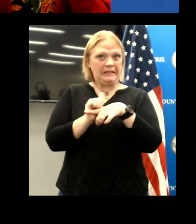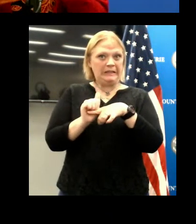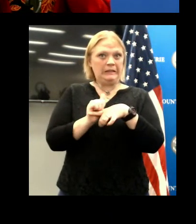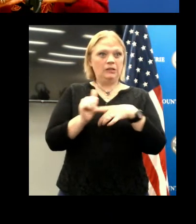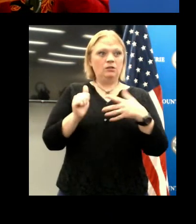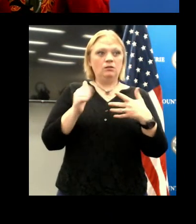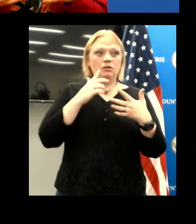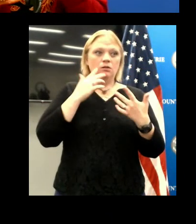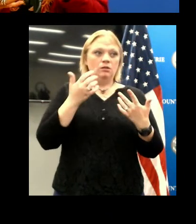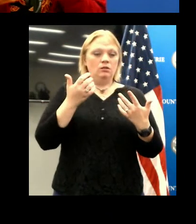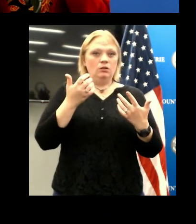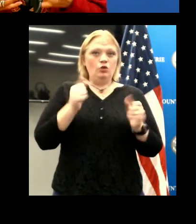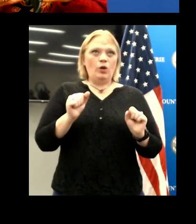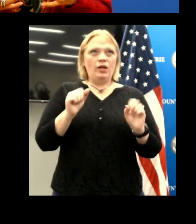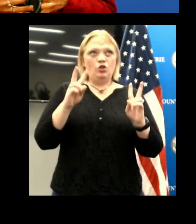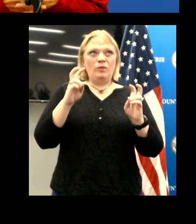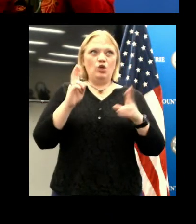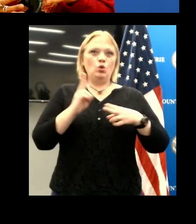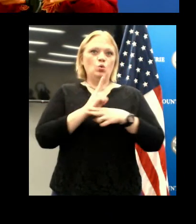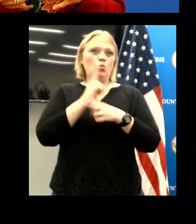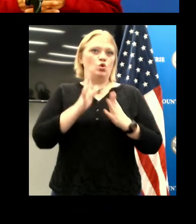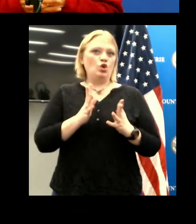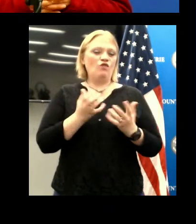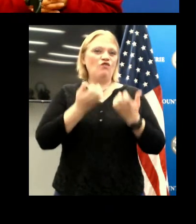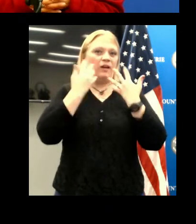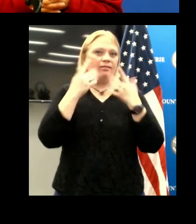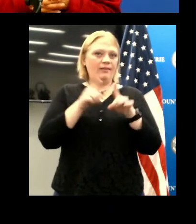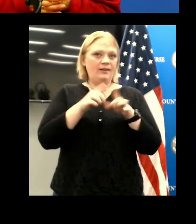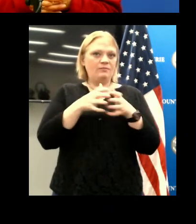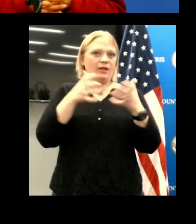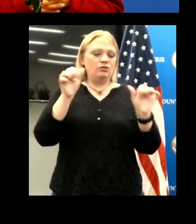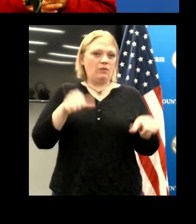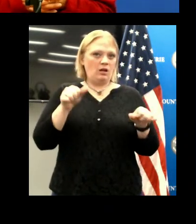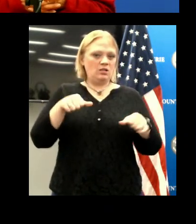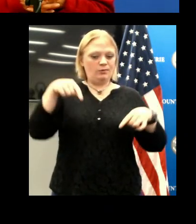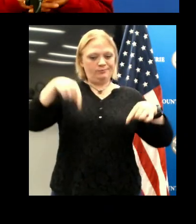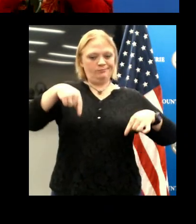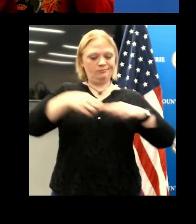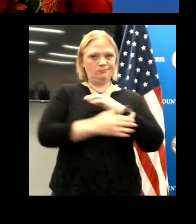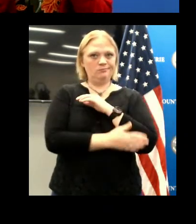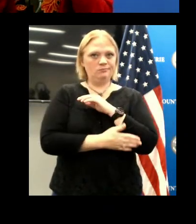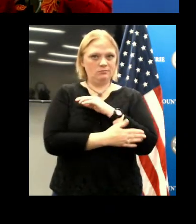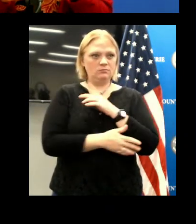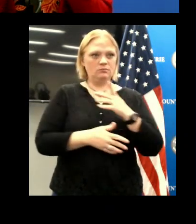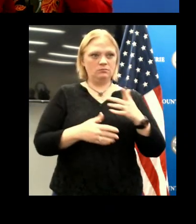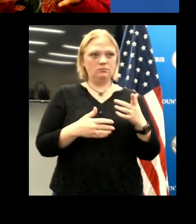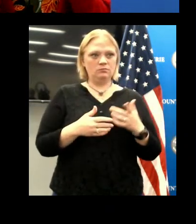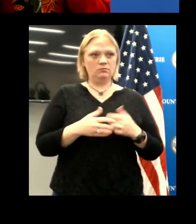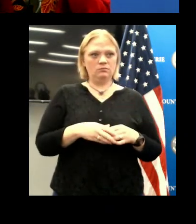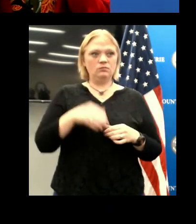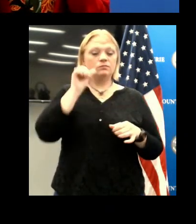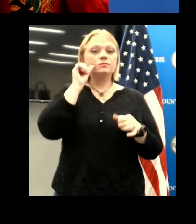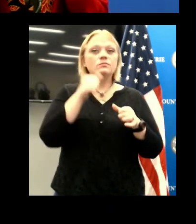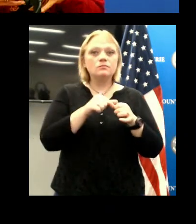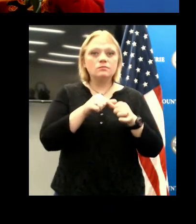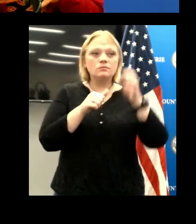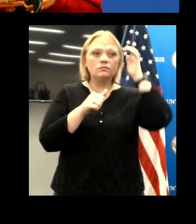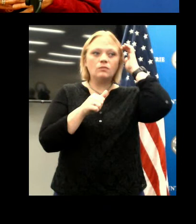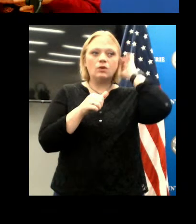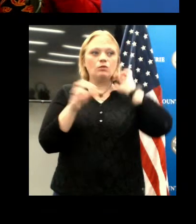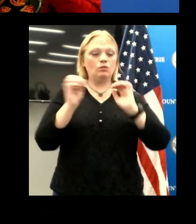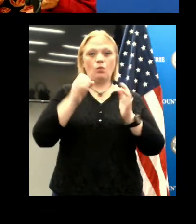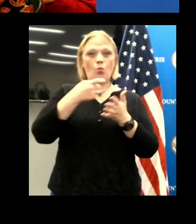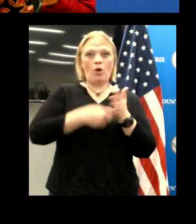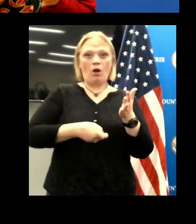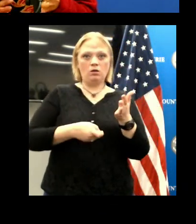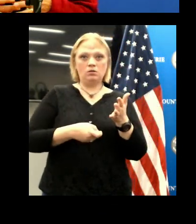to be as user-friendly as much as we can in the county. So there, again, remember there is no cost.